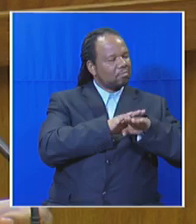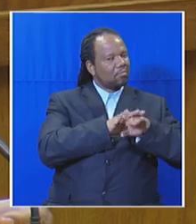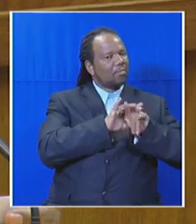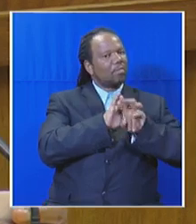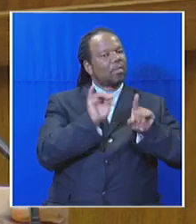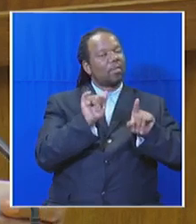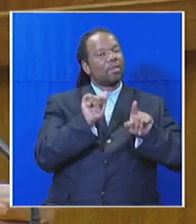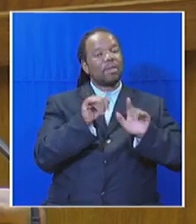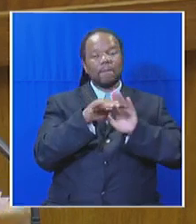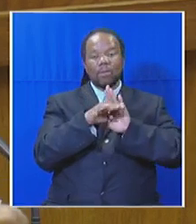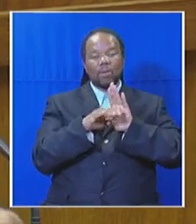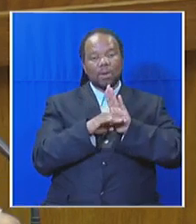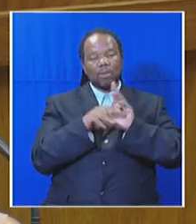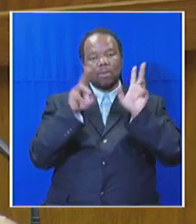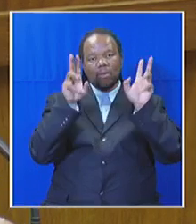2063.